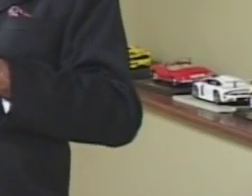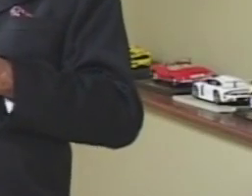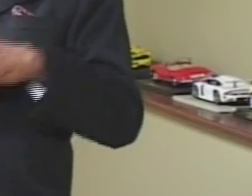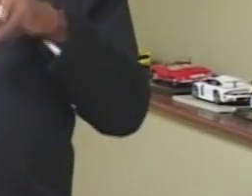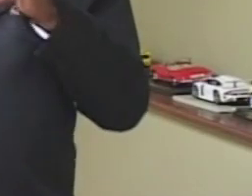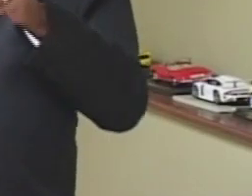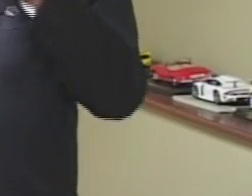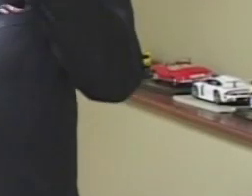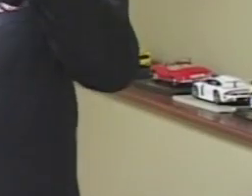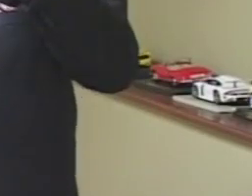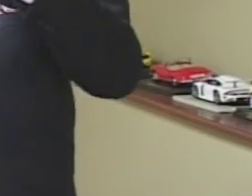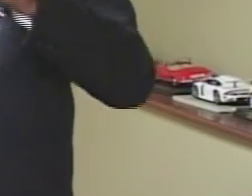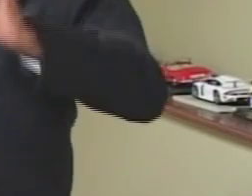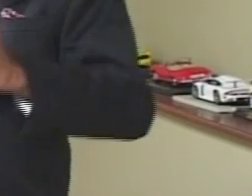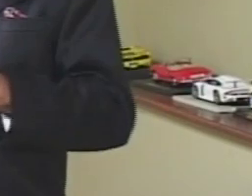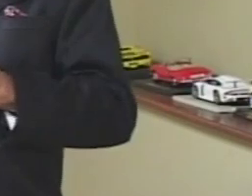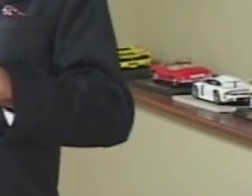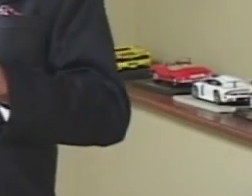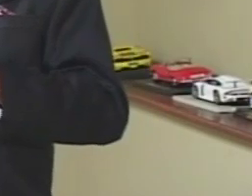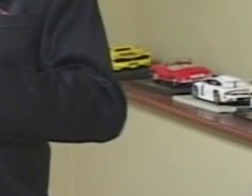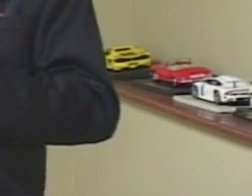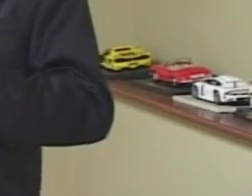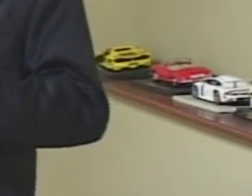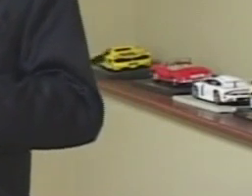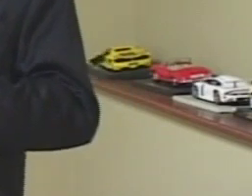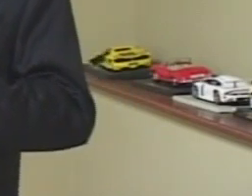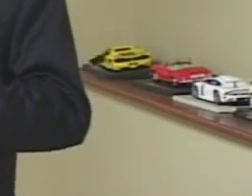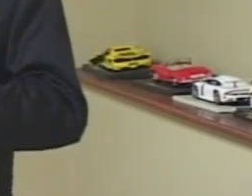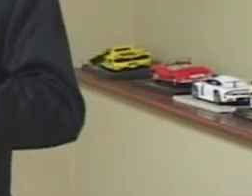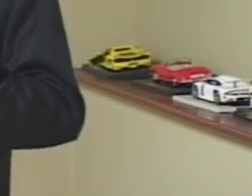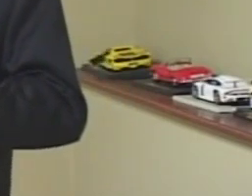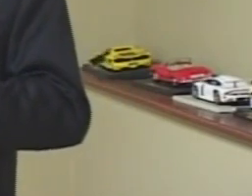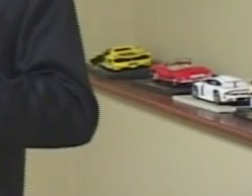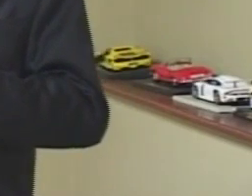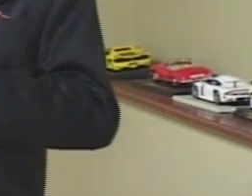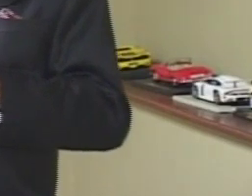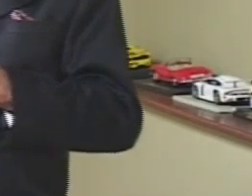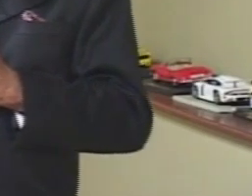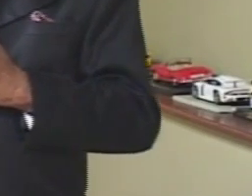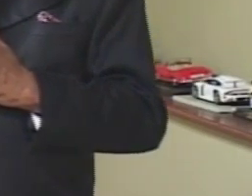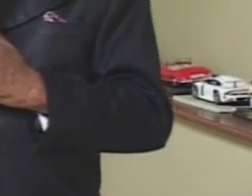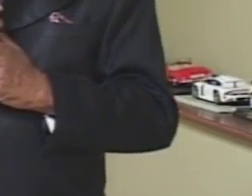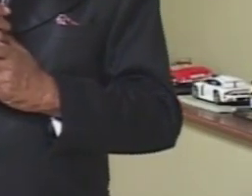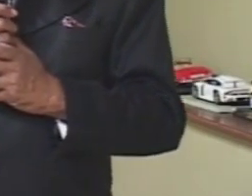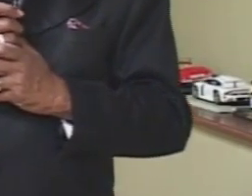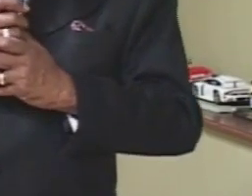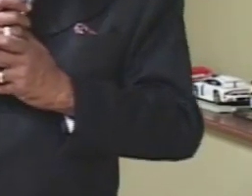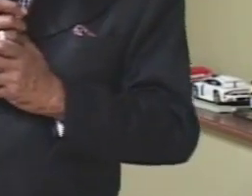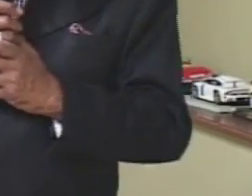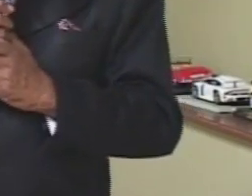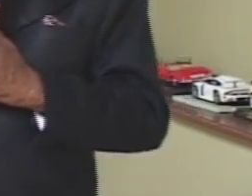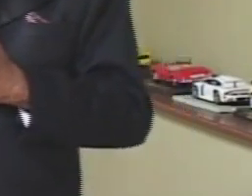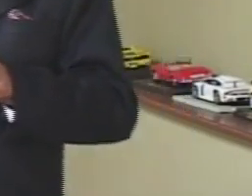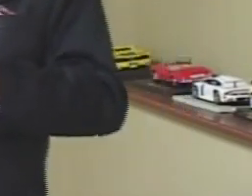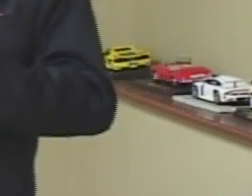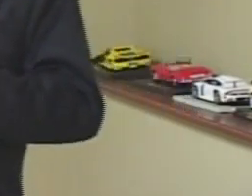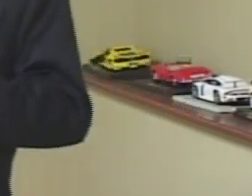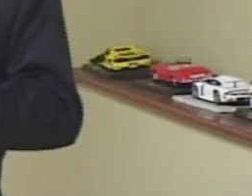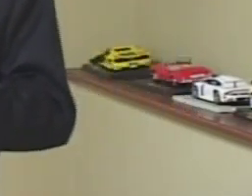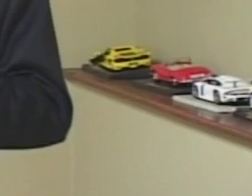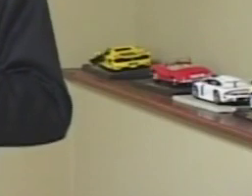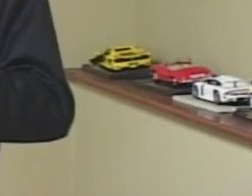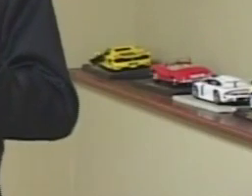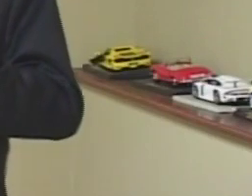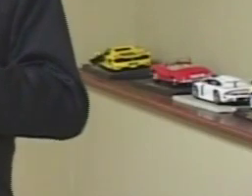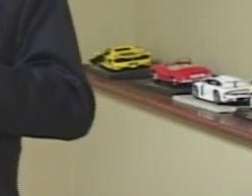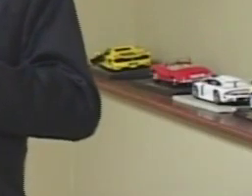of God. Yes, you are God's elect. He has chosen you. The Apostle Peter talks about,